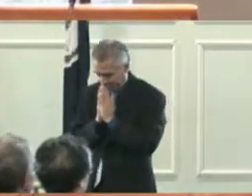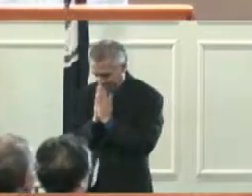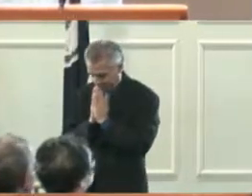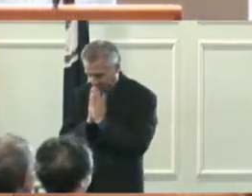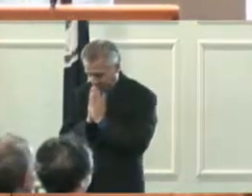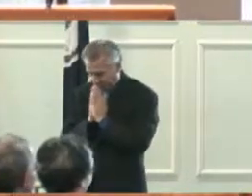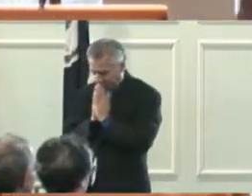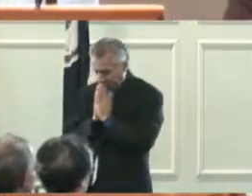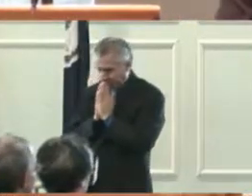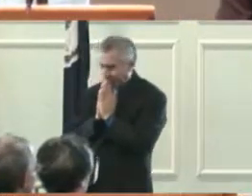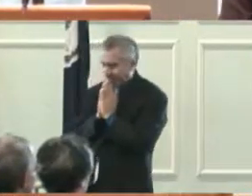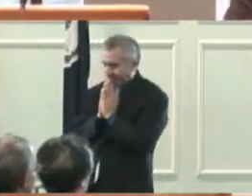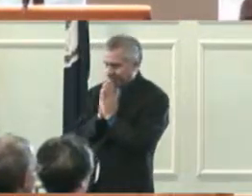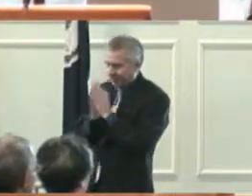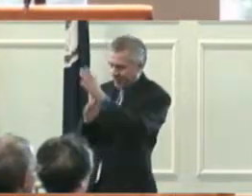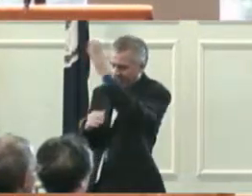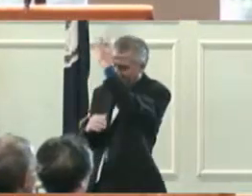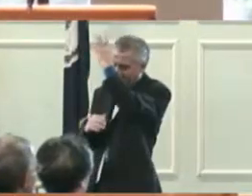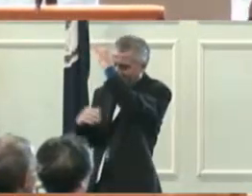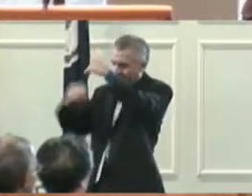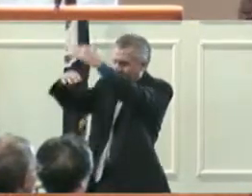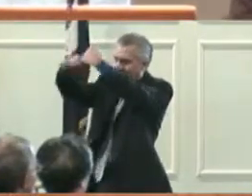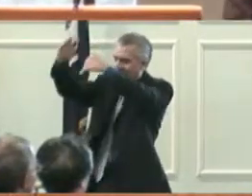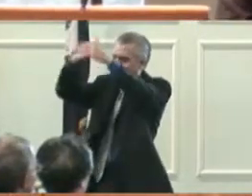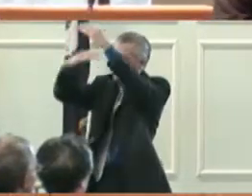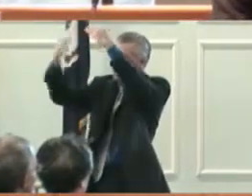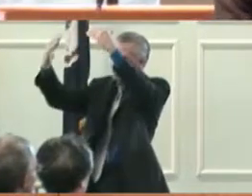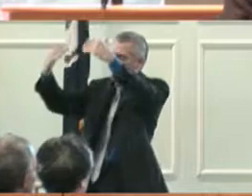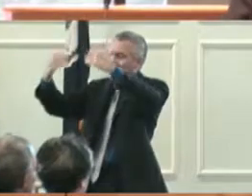Close your eyes. Father in heaven, once again, we are grateful.